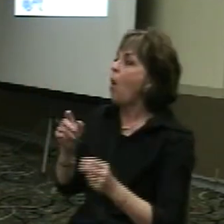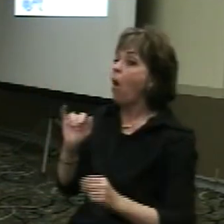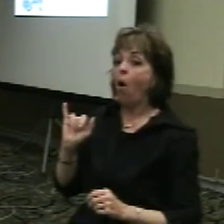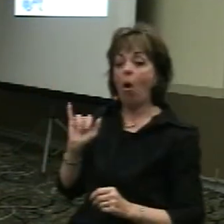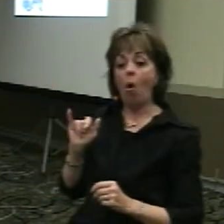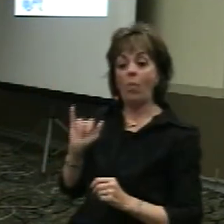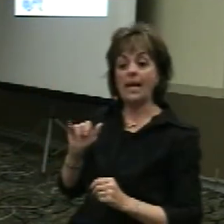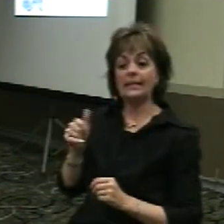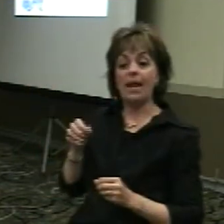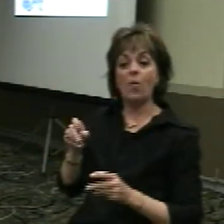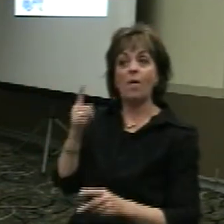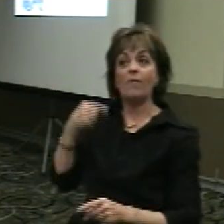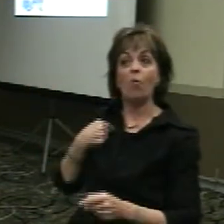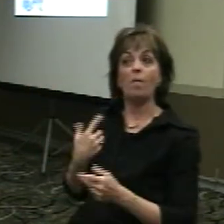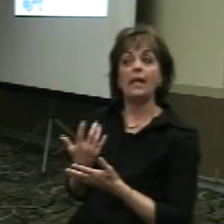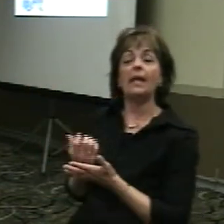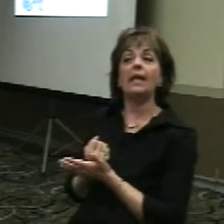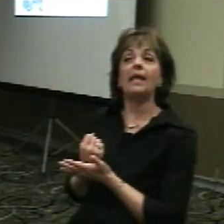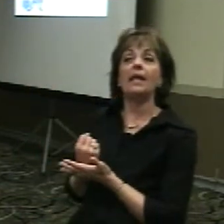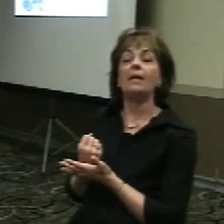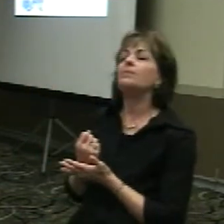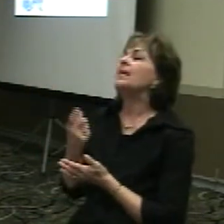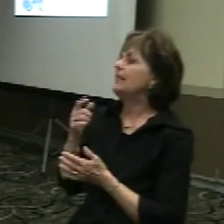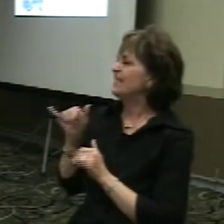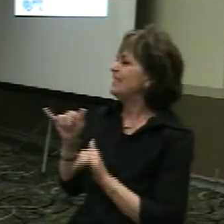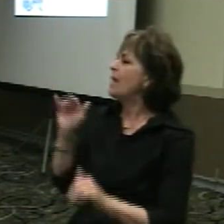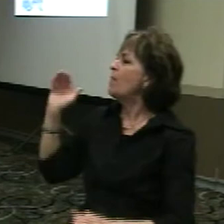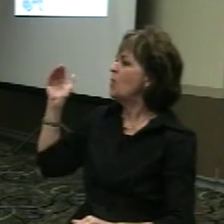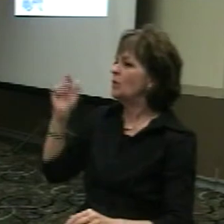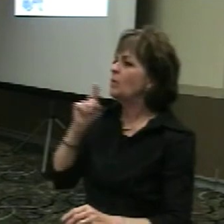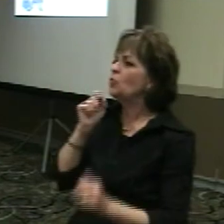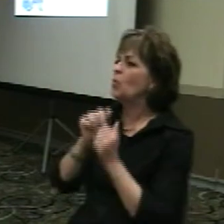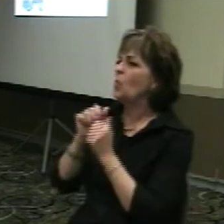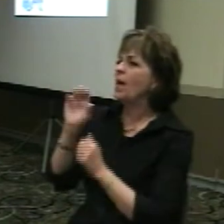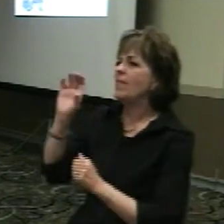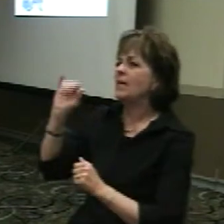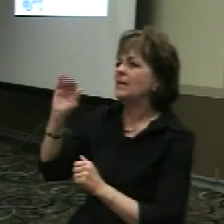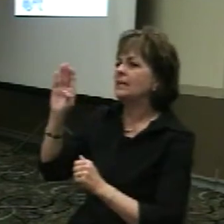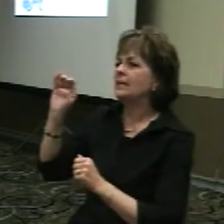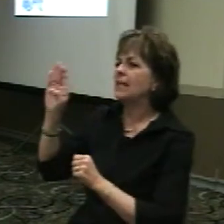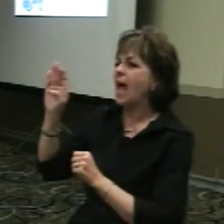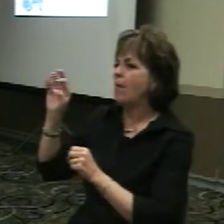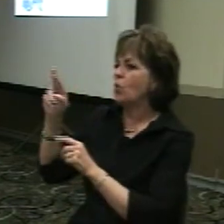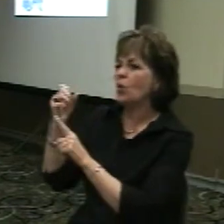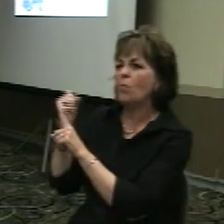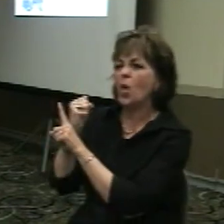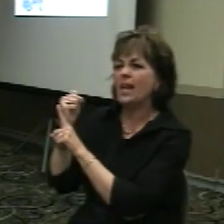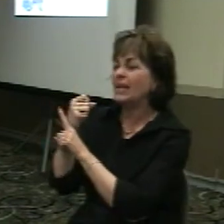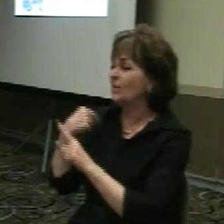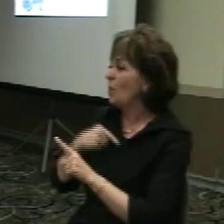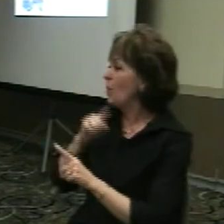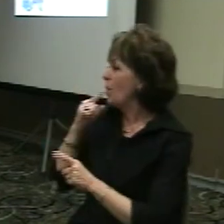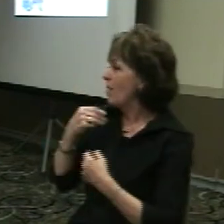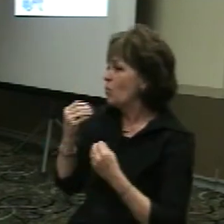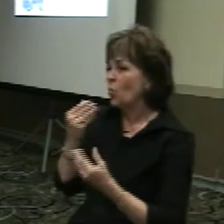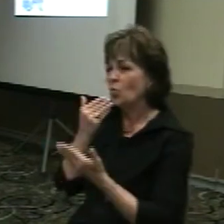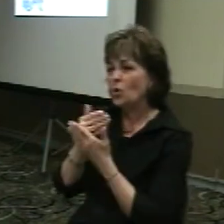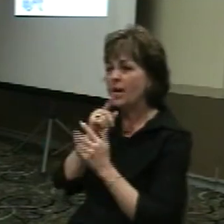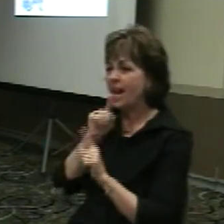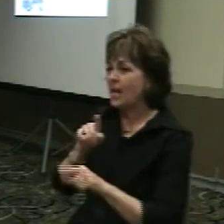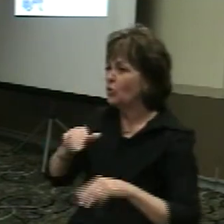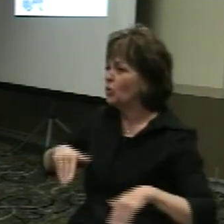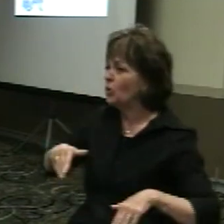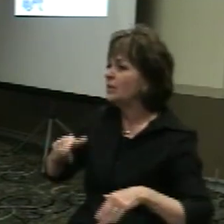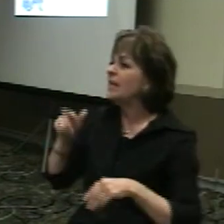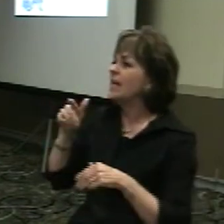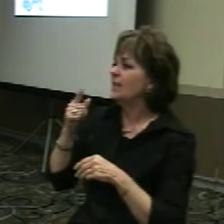me. The same appears to be true with cyberbullying. So we don't have any really good answers for this yet. It's one of those